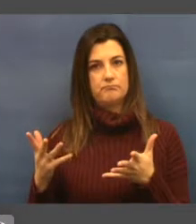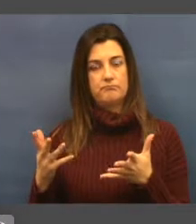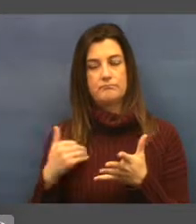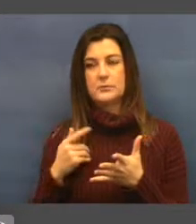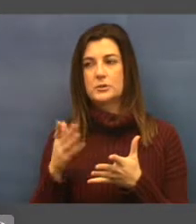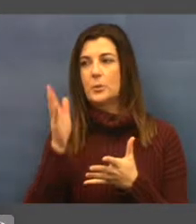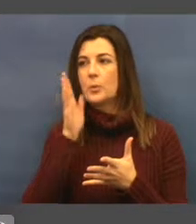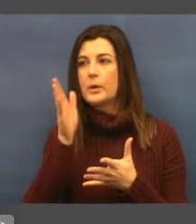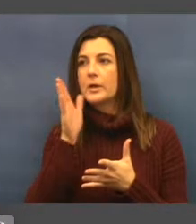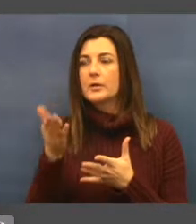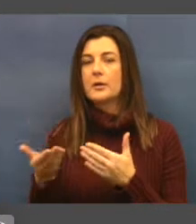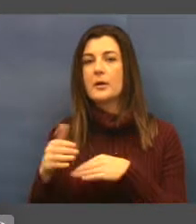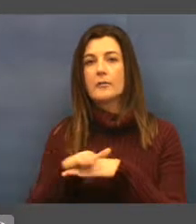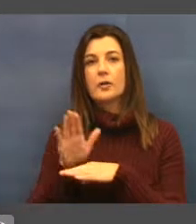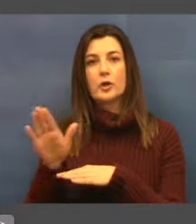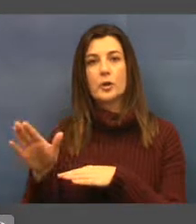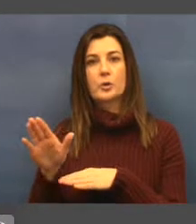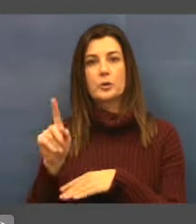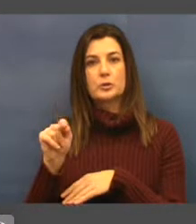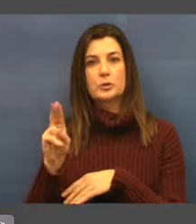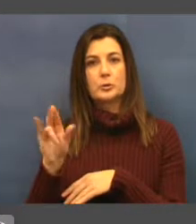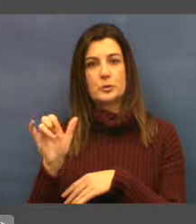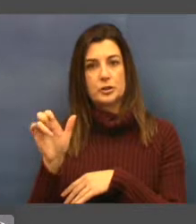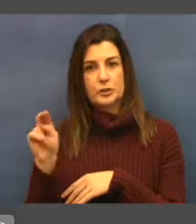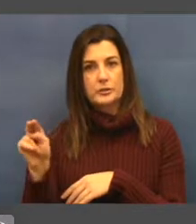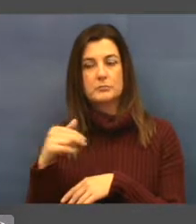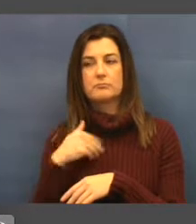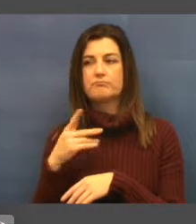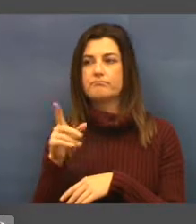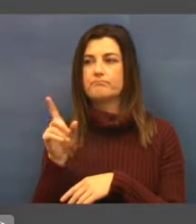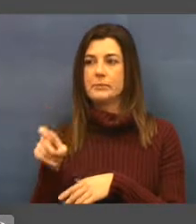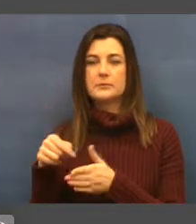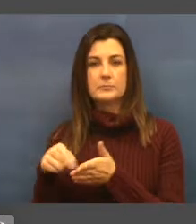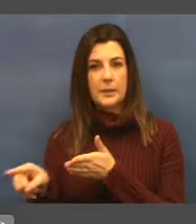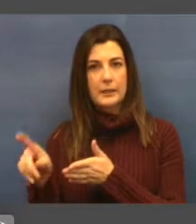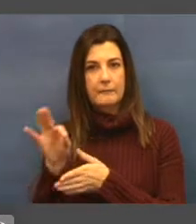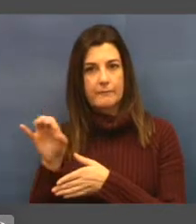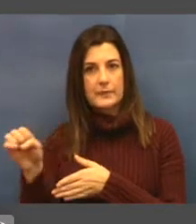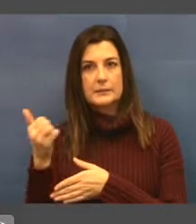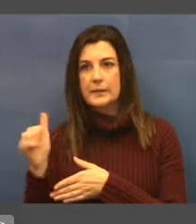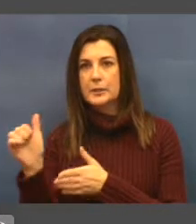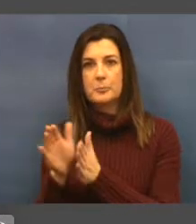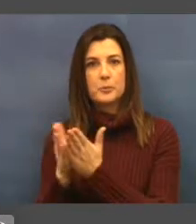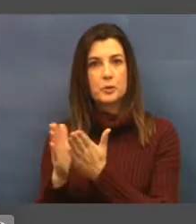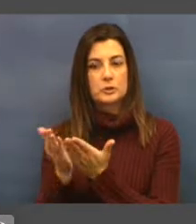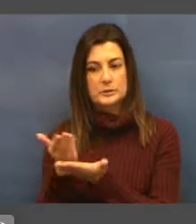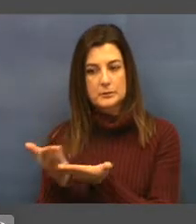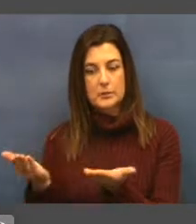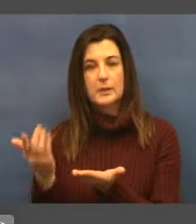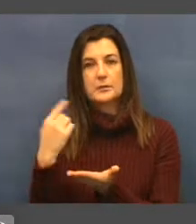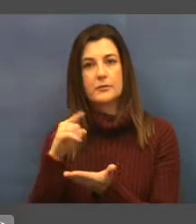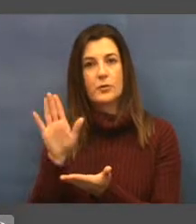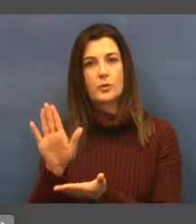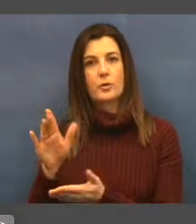will cover your tuition, mandatory fees, any books and supplies for your period of